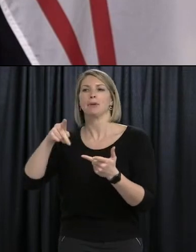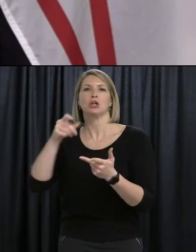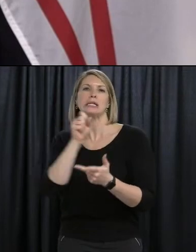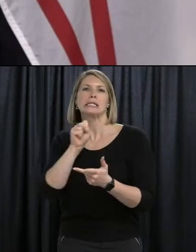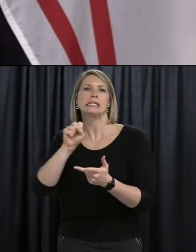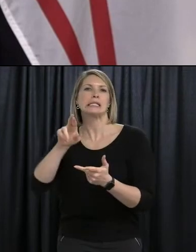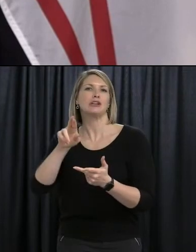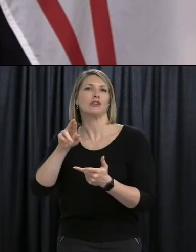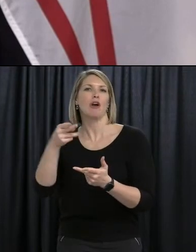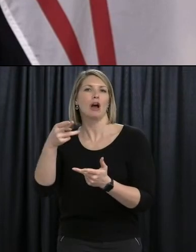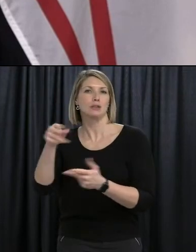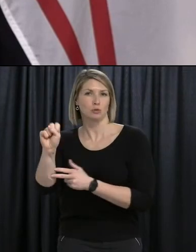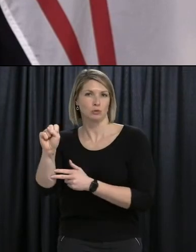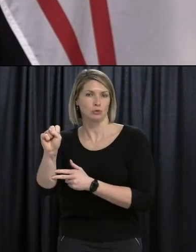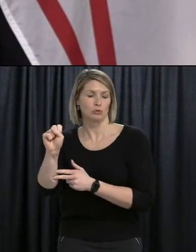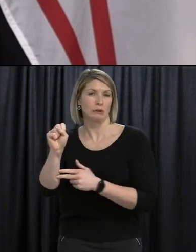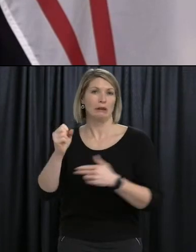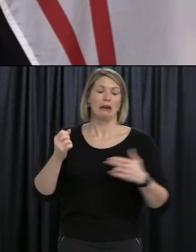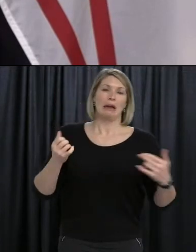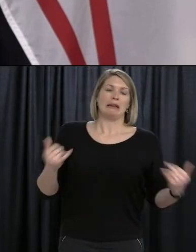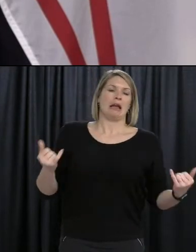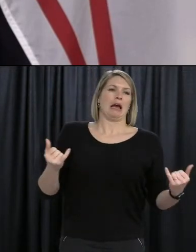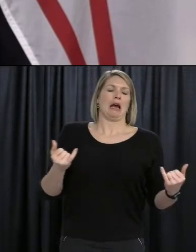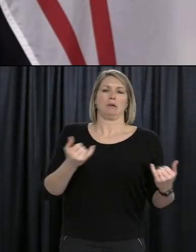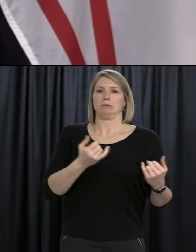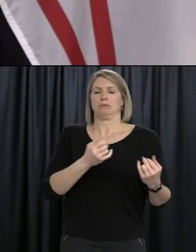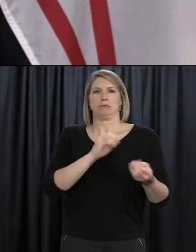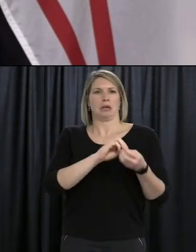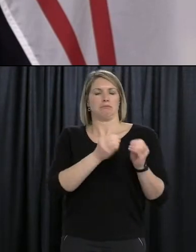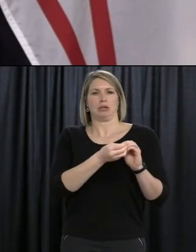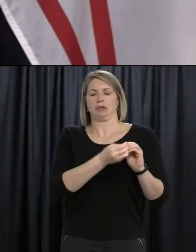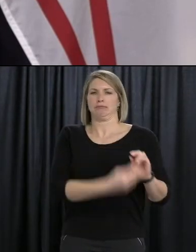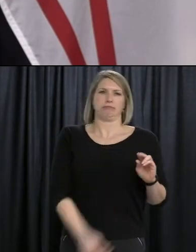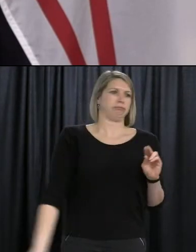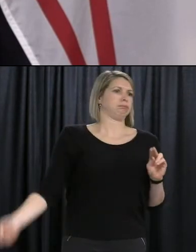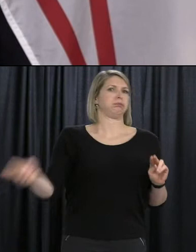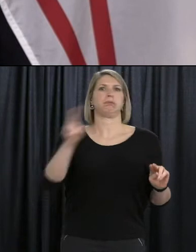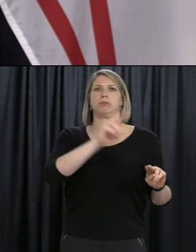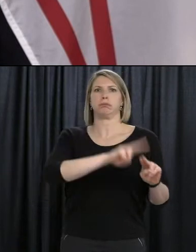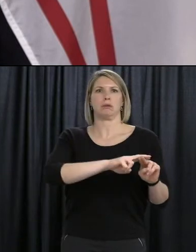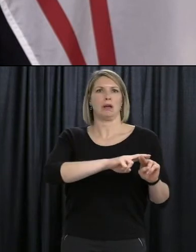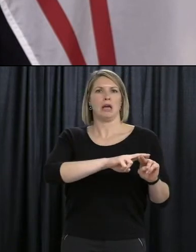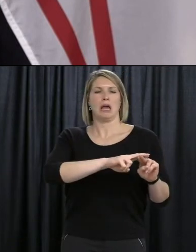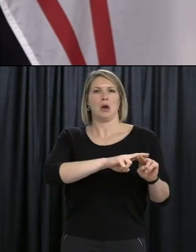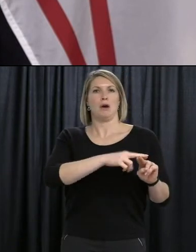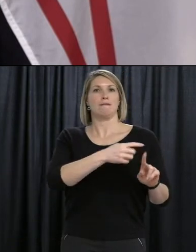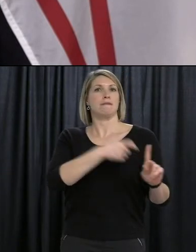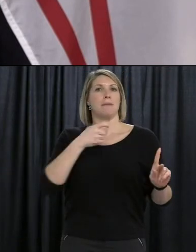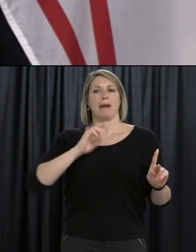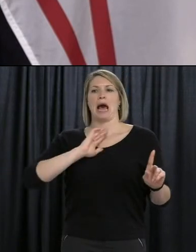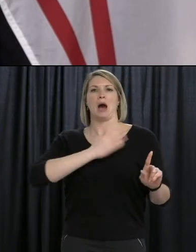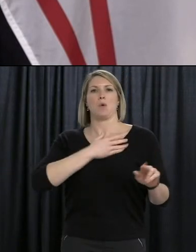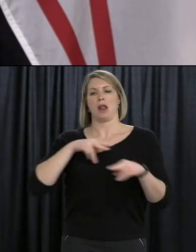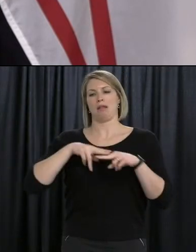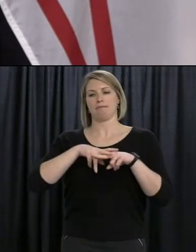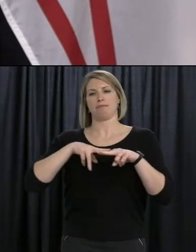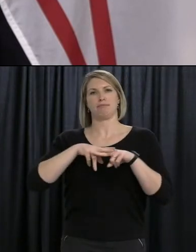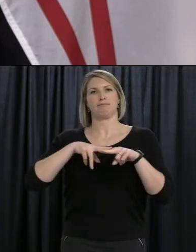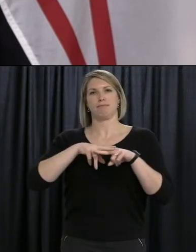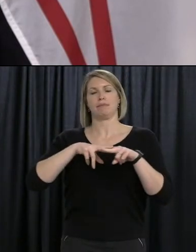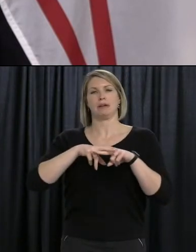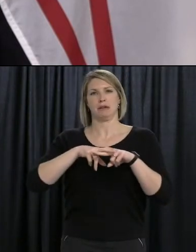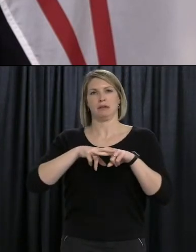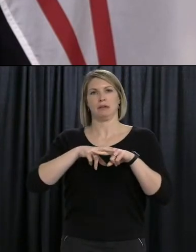We continue to see record positive cases reported by the Public Health Laboratory. It is evident that COVID has